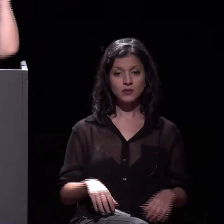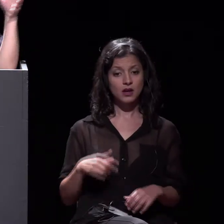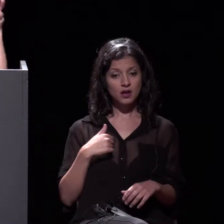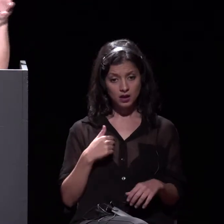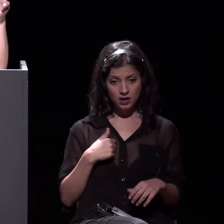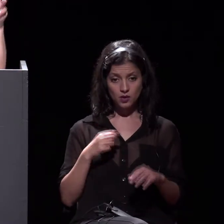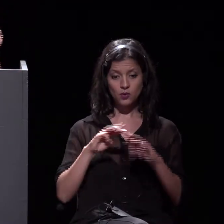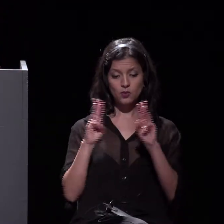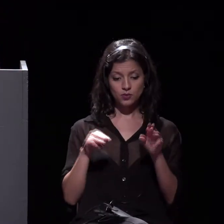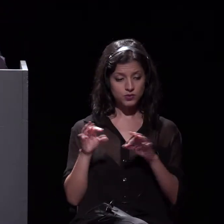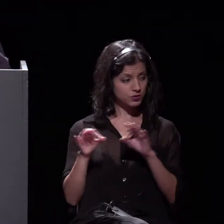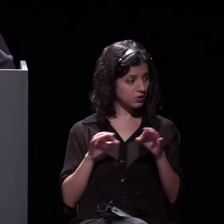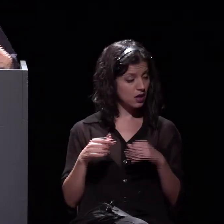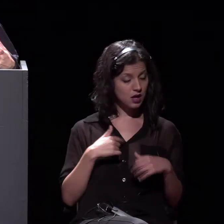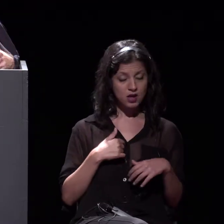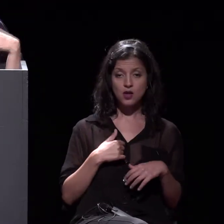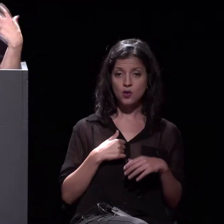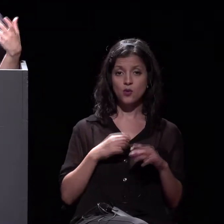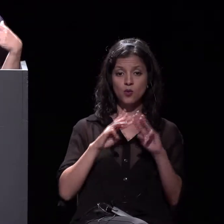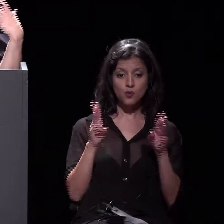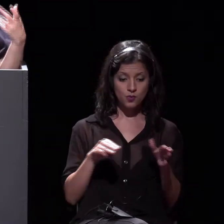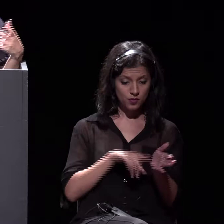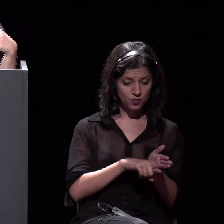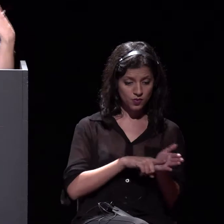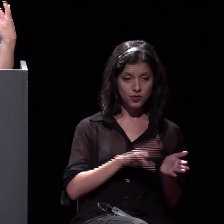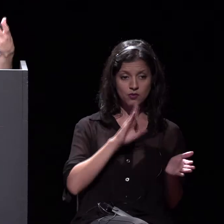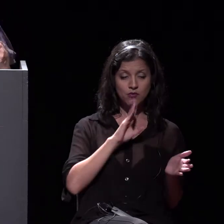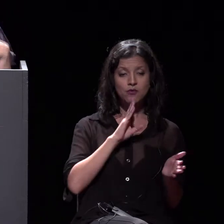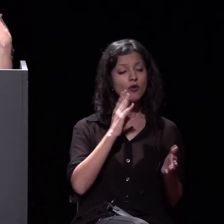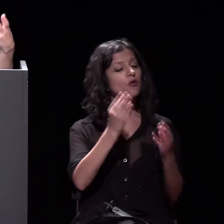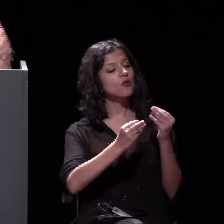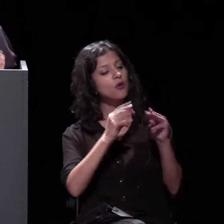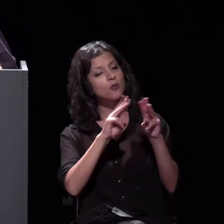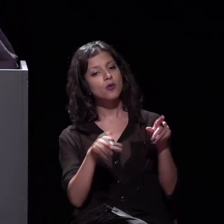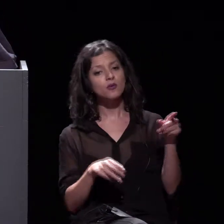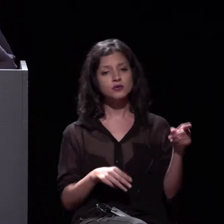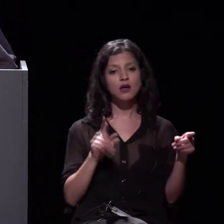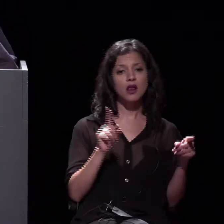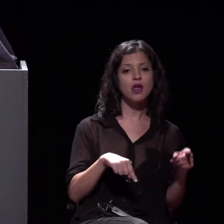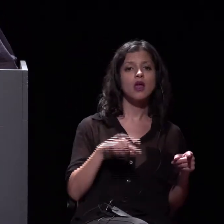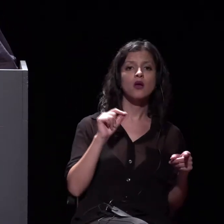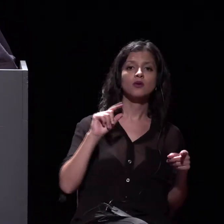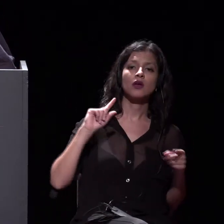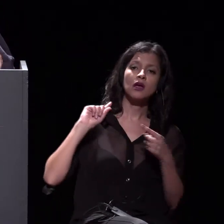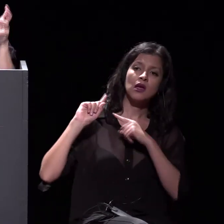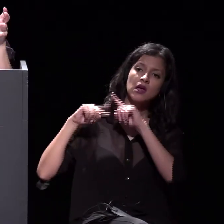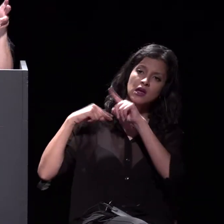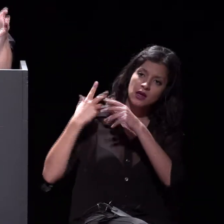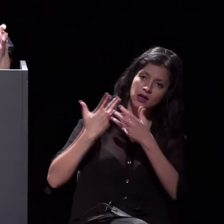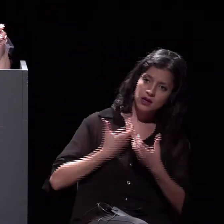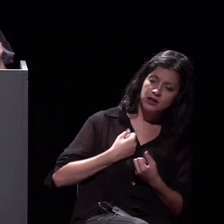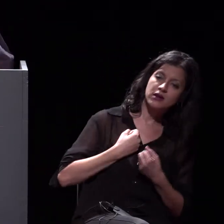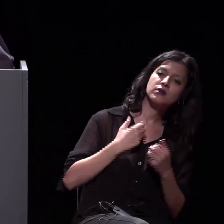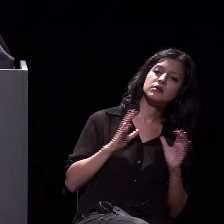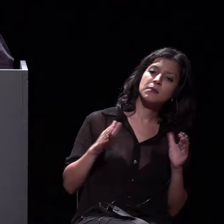ICOM, would decide what this museum should look like, what heritage or patrimony or something valuable that should be collected should look like, and then